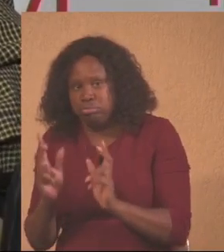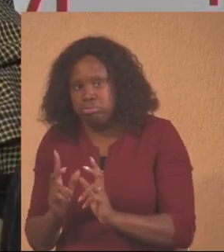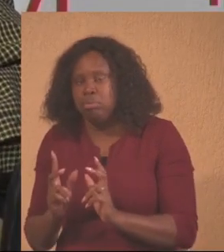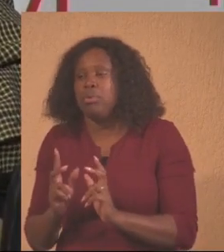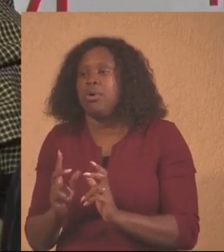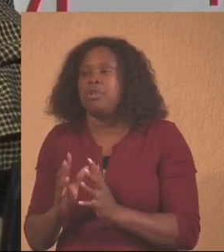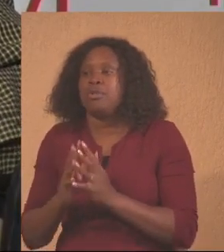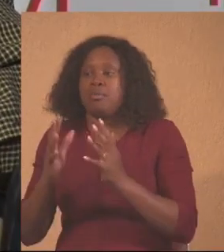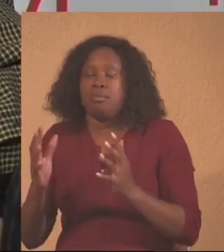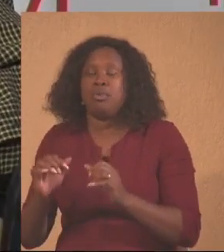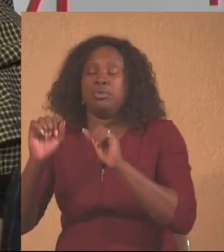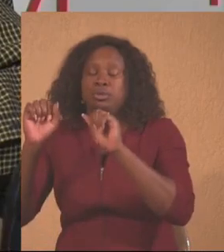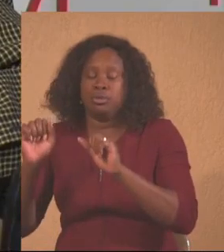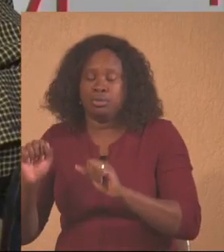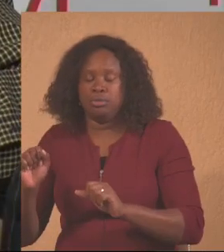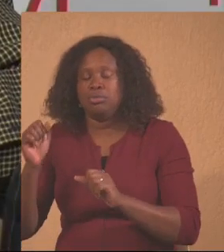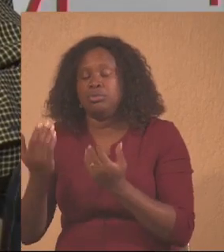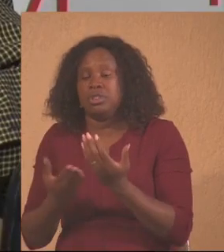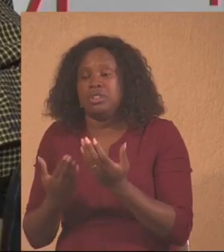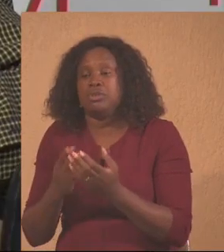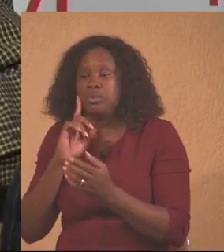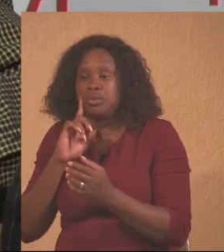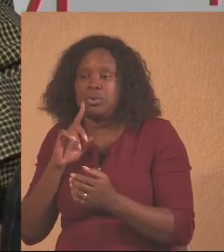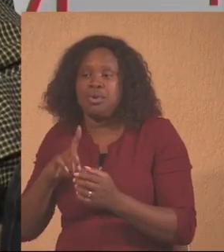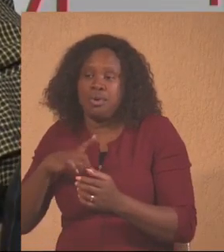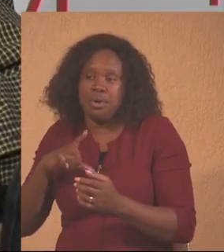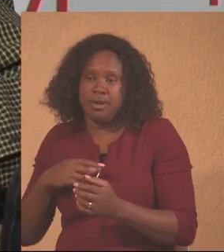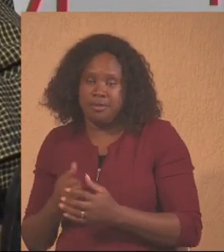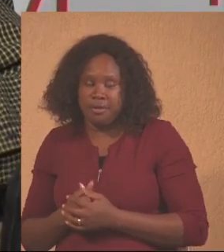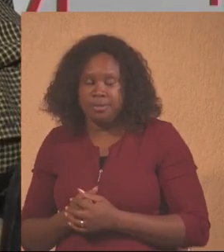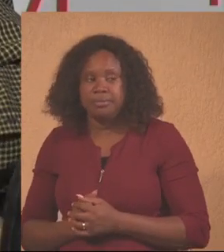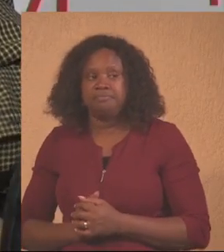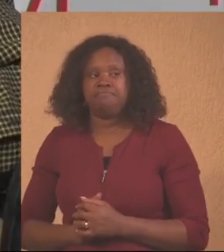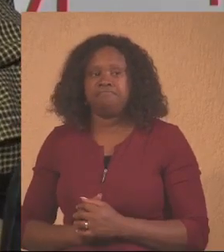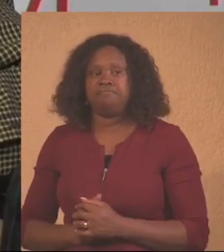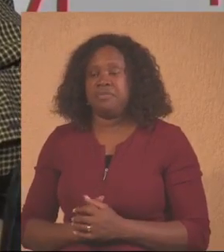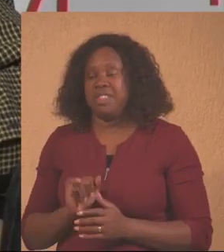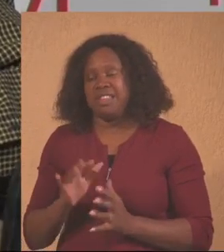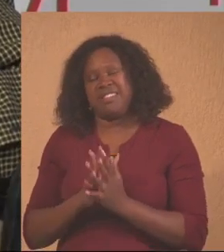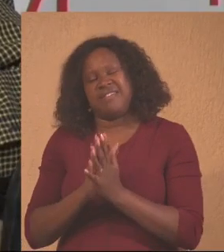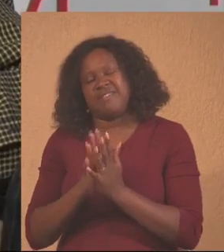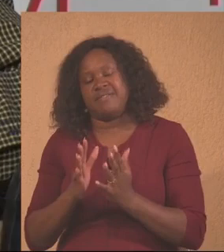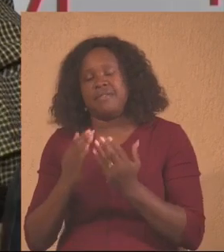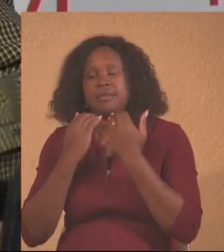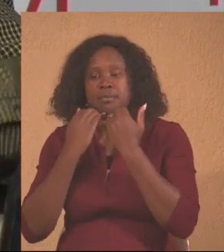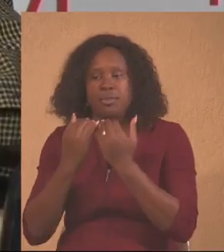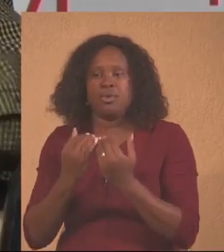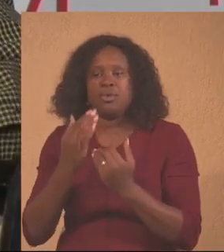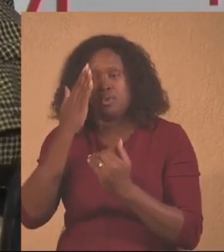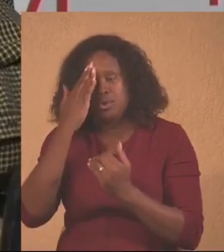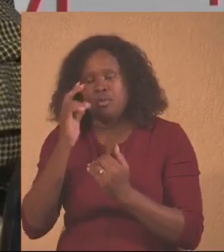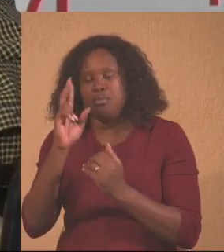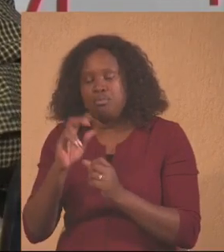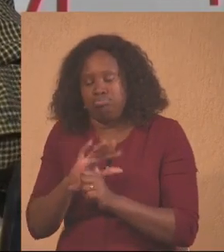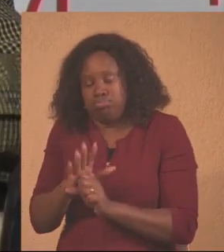to contain the disease. So contact tracing is very, very important. If you have at least